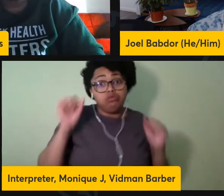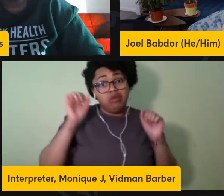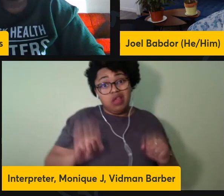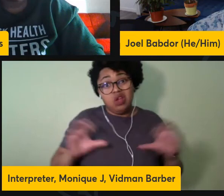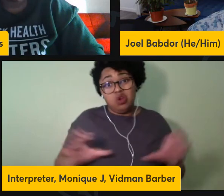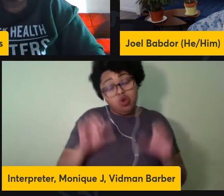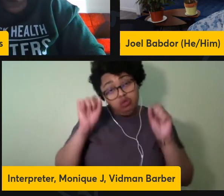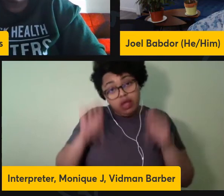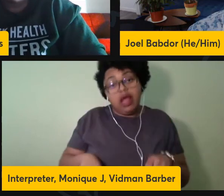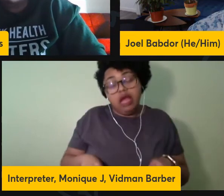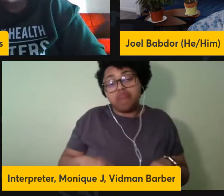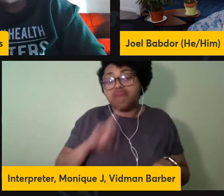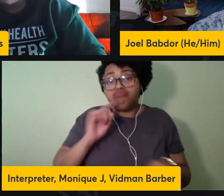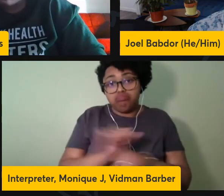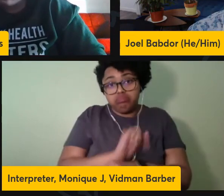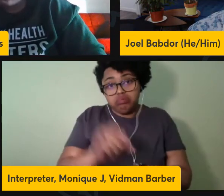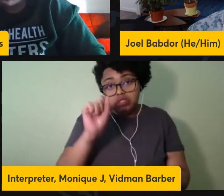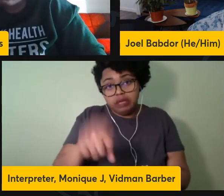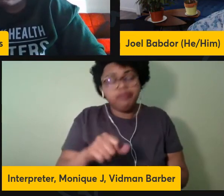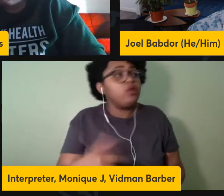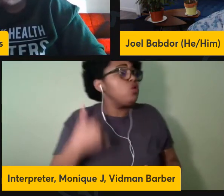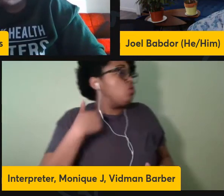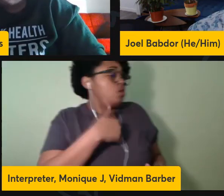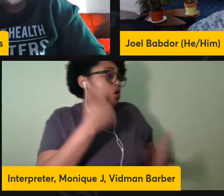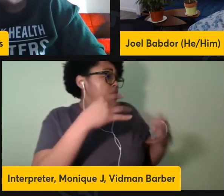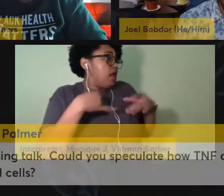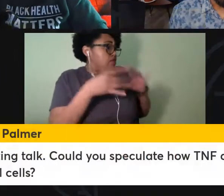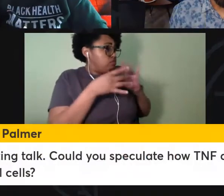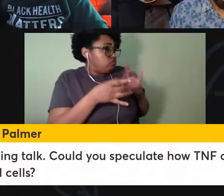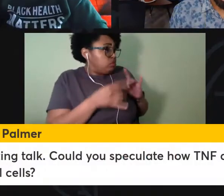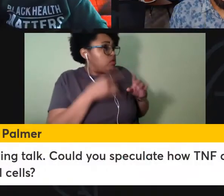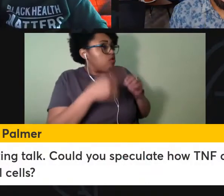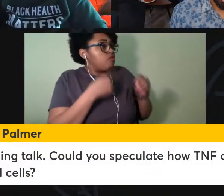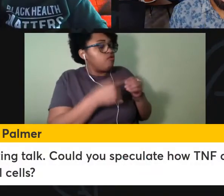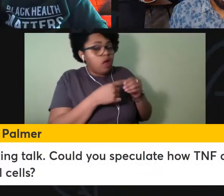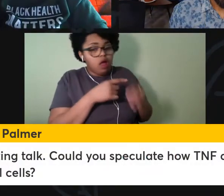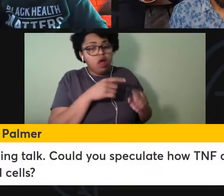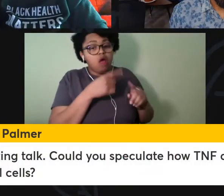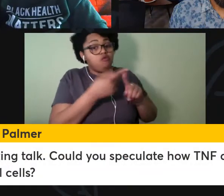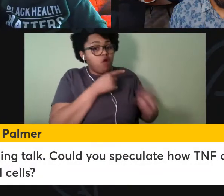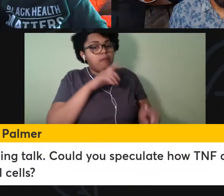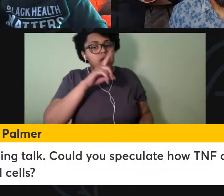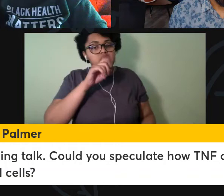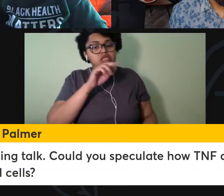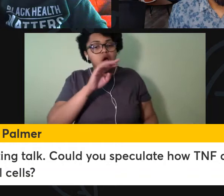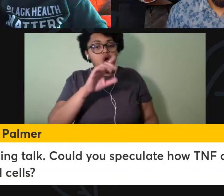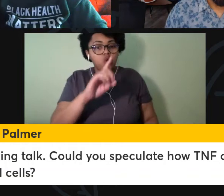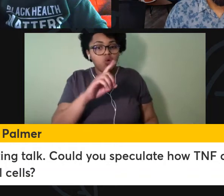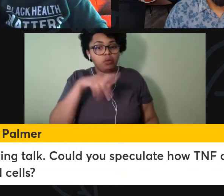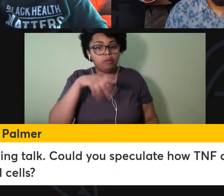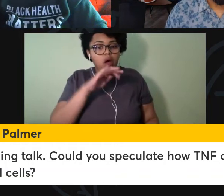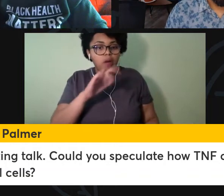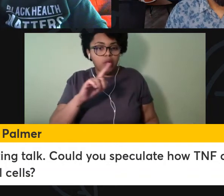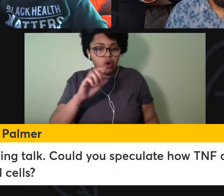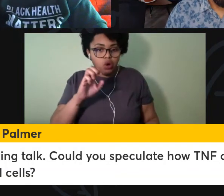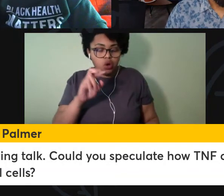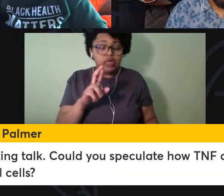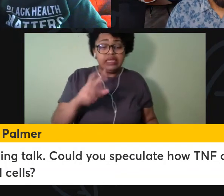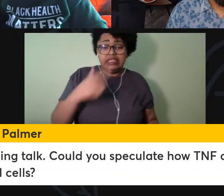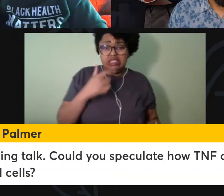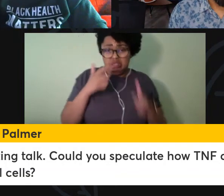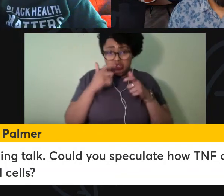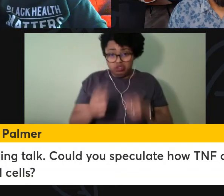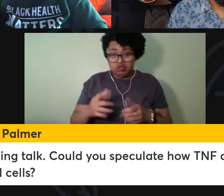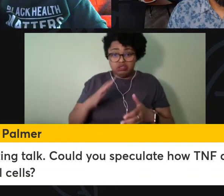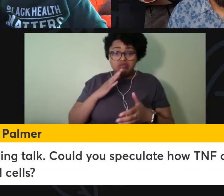We have a comment from Donald Palmer saying interesting talk, and a question: could you speculate on how TNF alpha